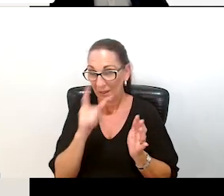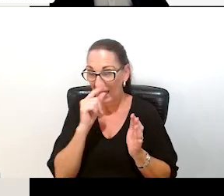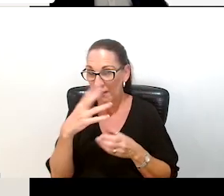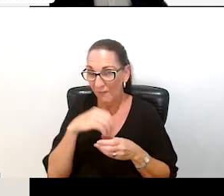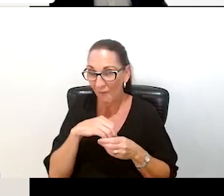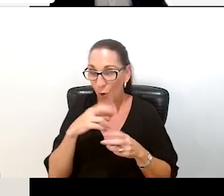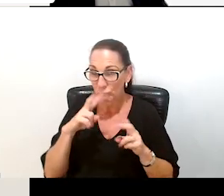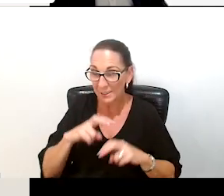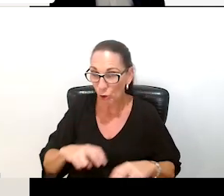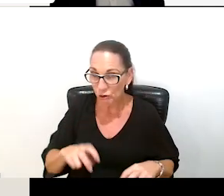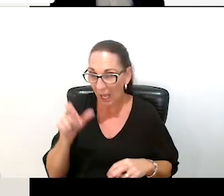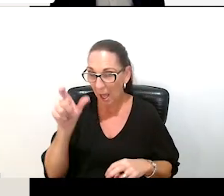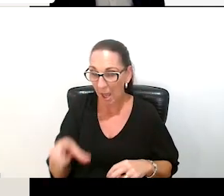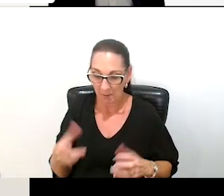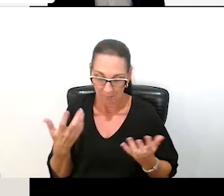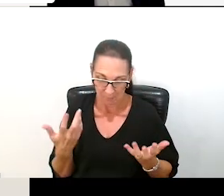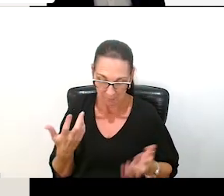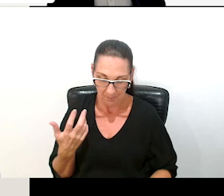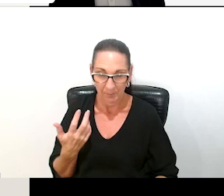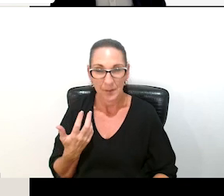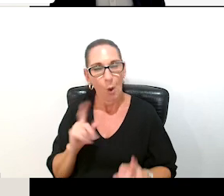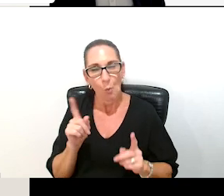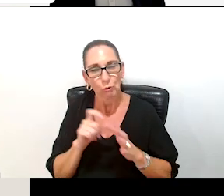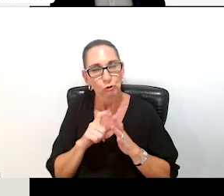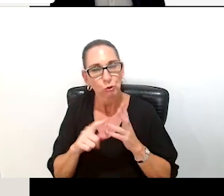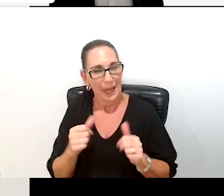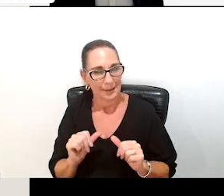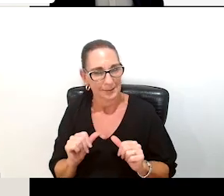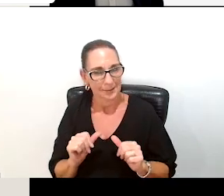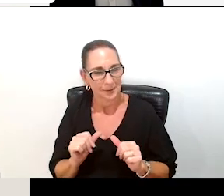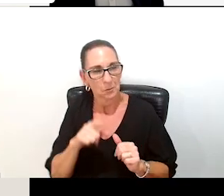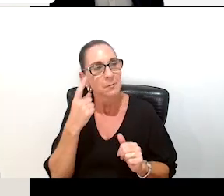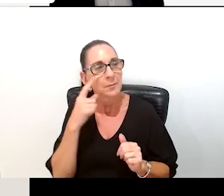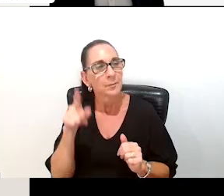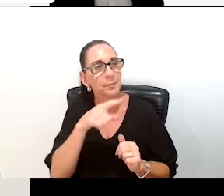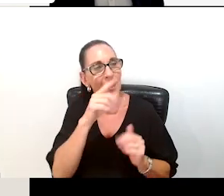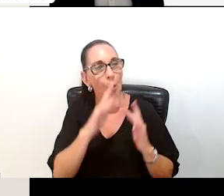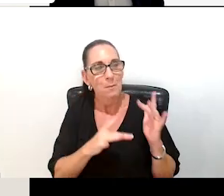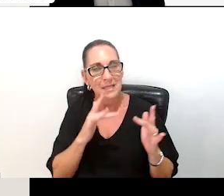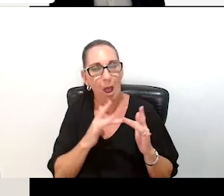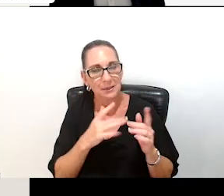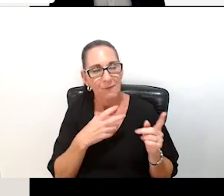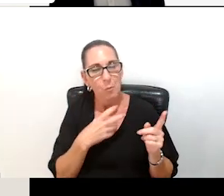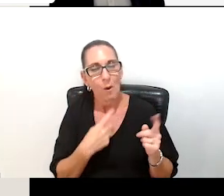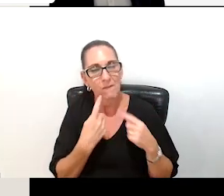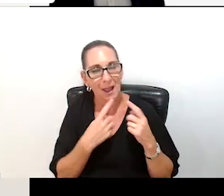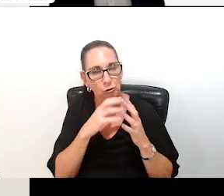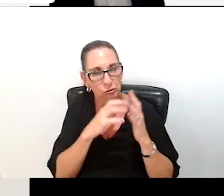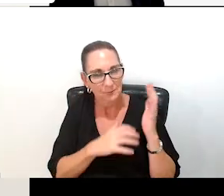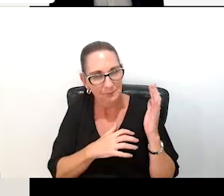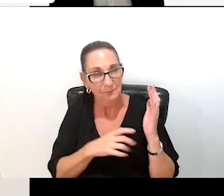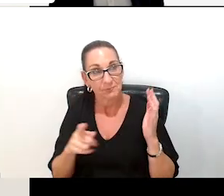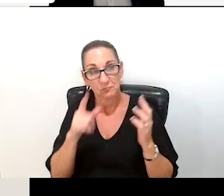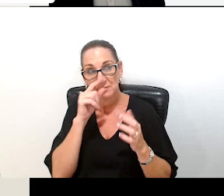researcher, and what we should do next? You can visit the website for further information. You can